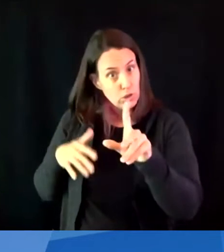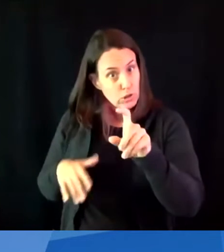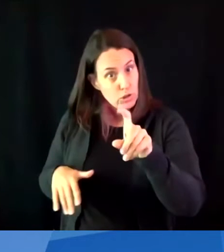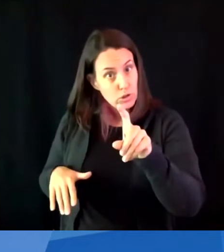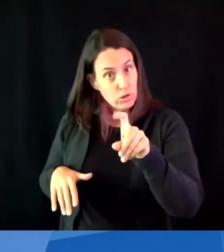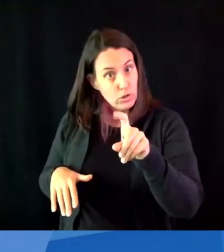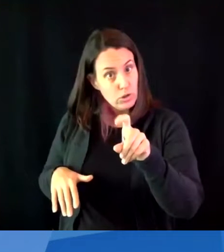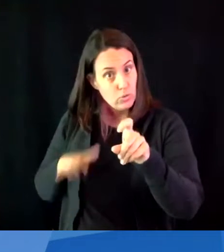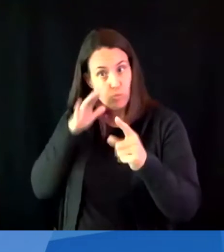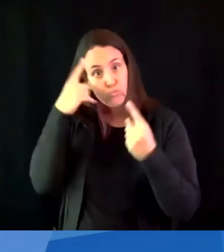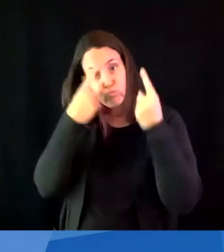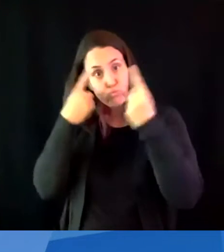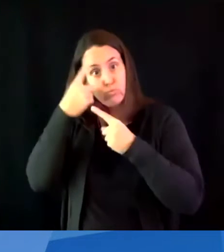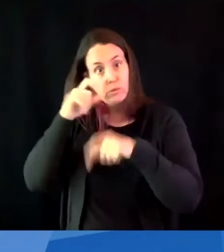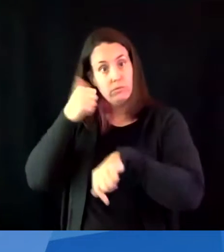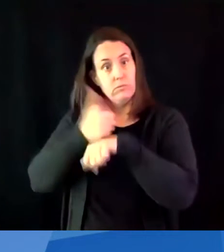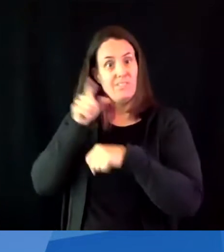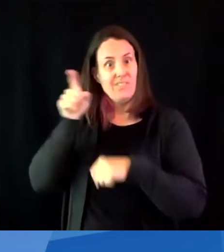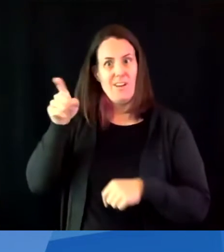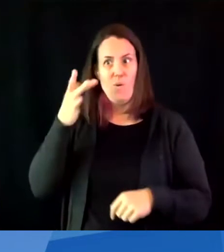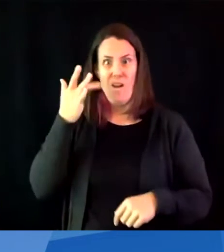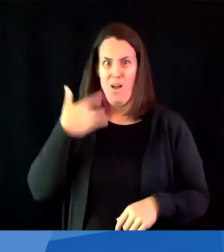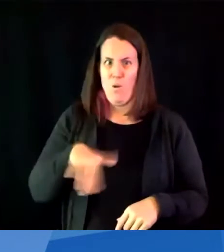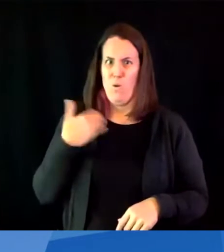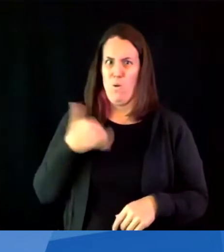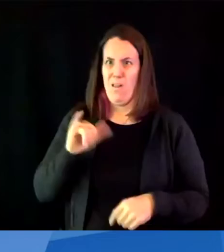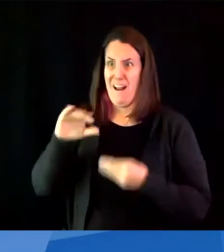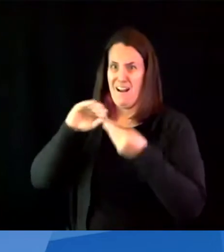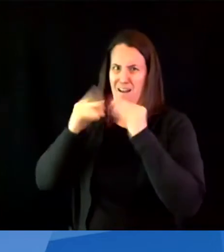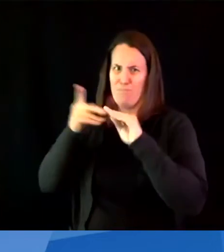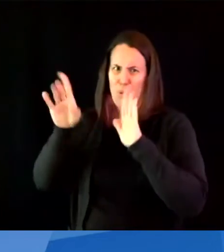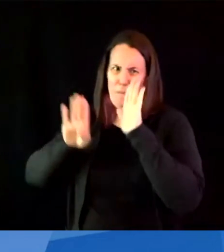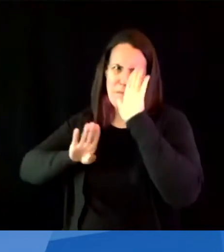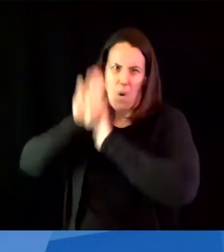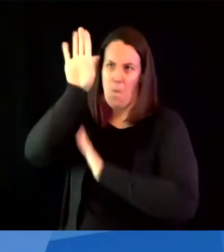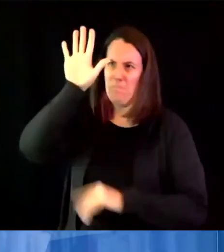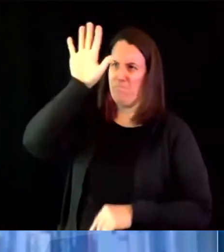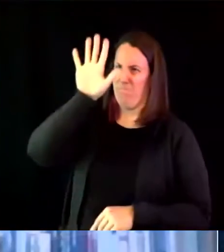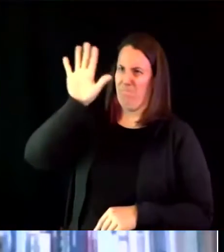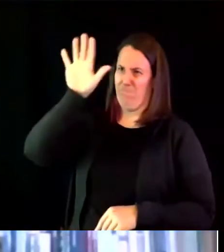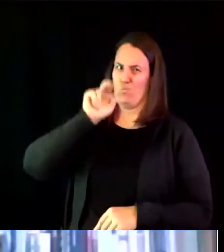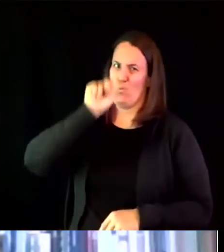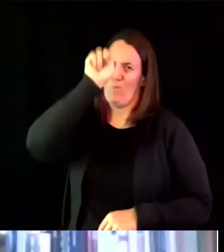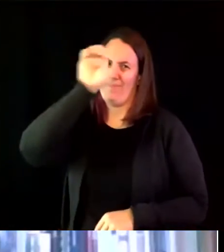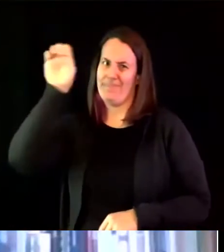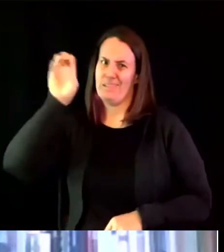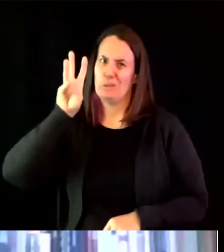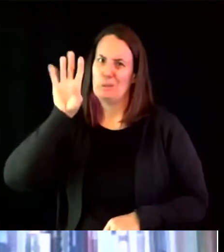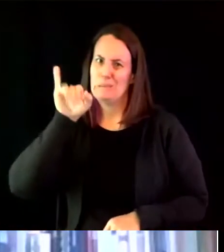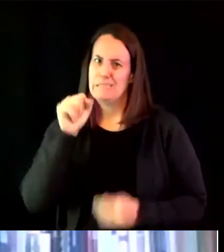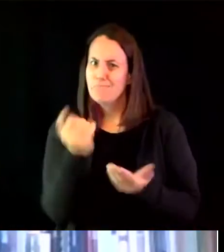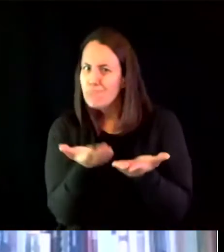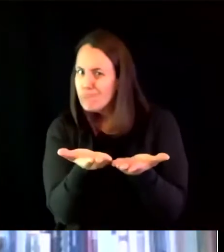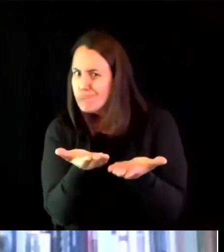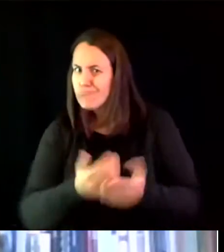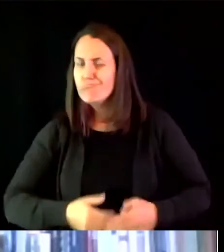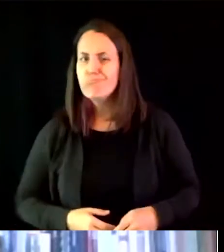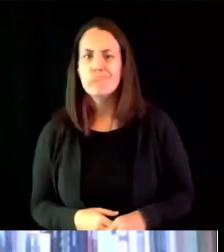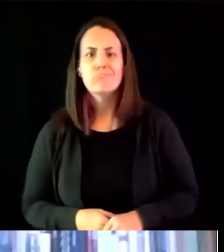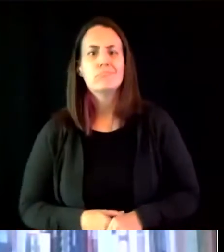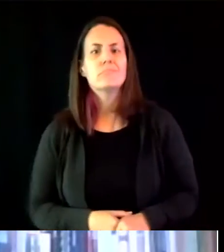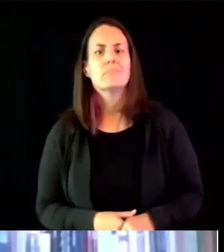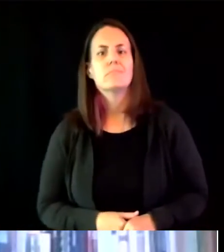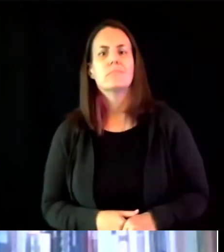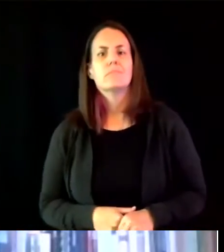how hard we've been getting hit lately? Yes, I know that site assessments were done across the